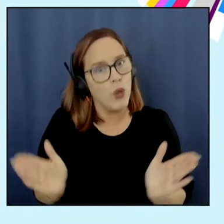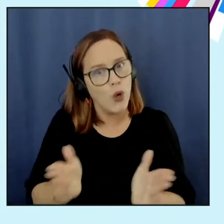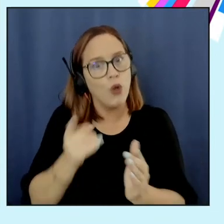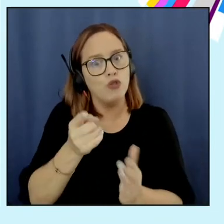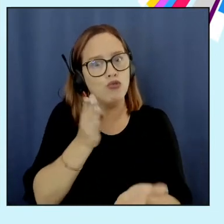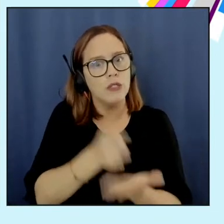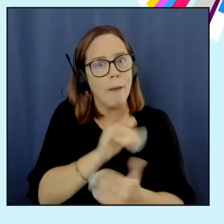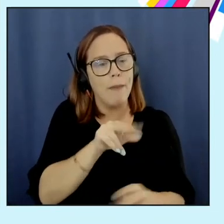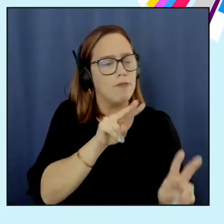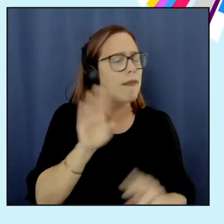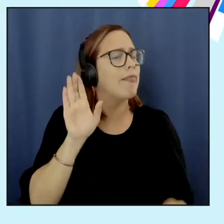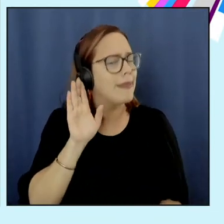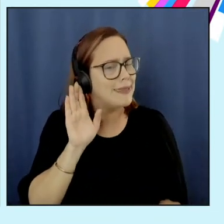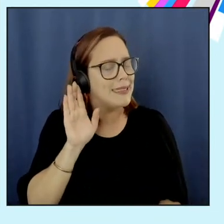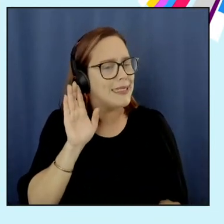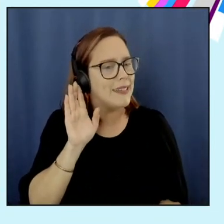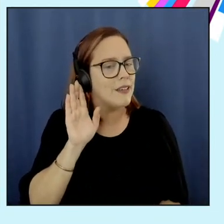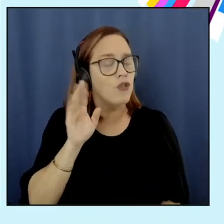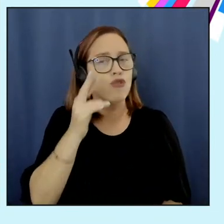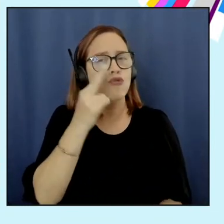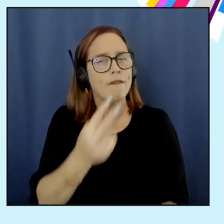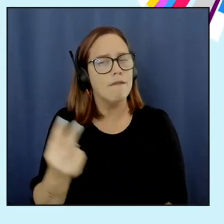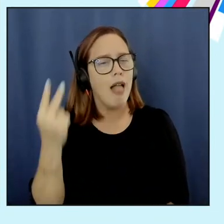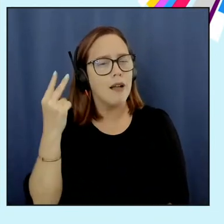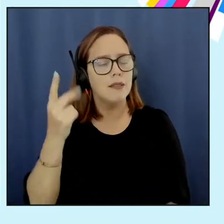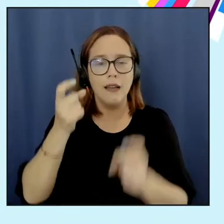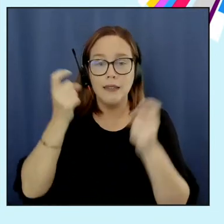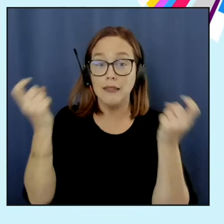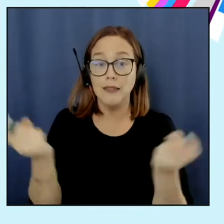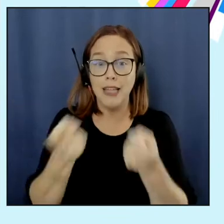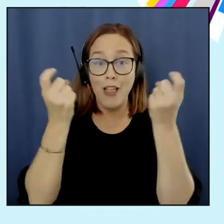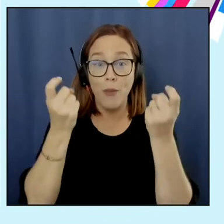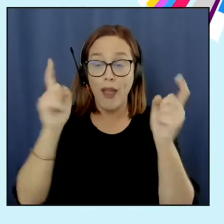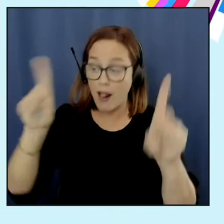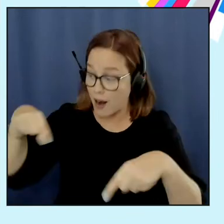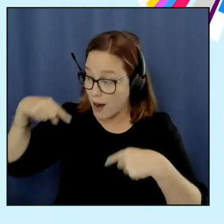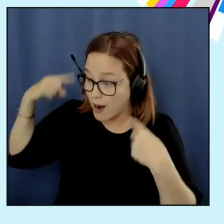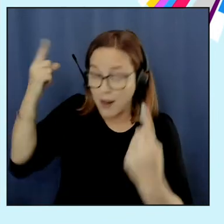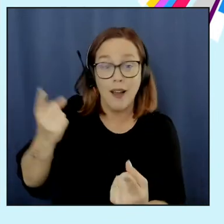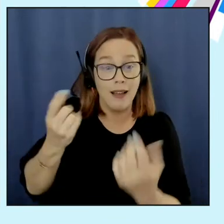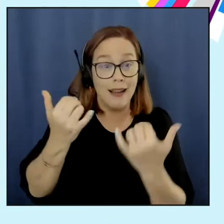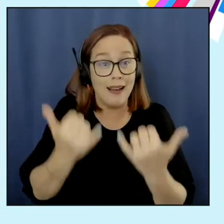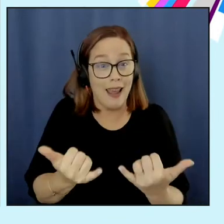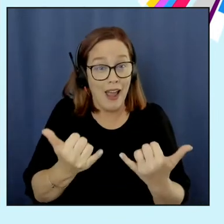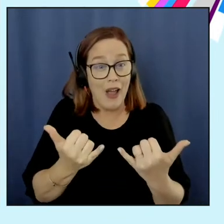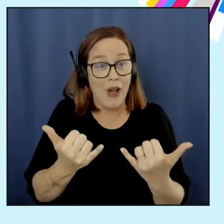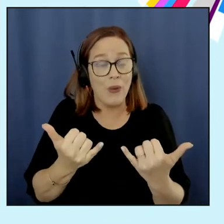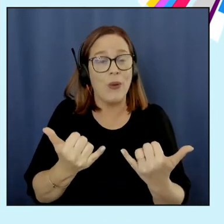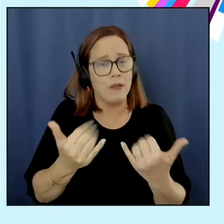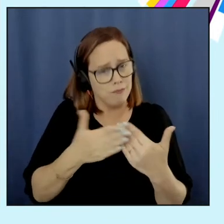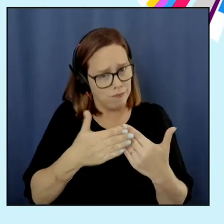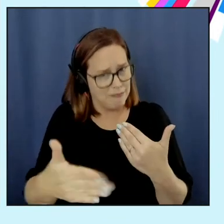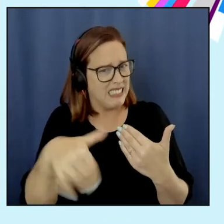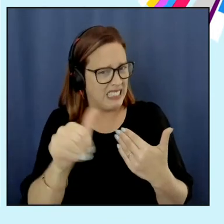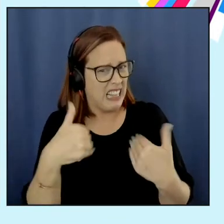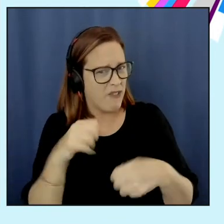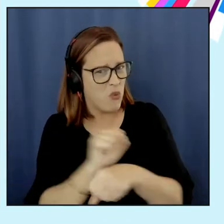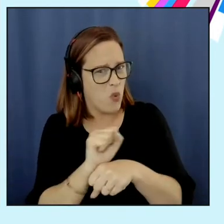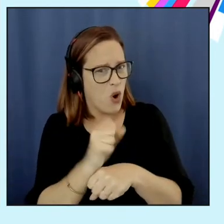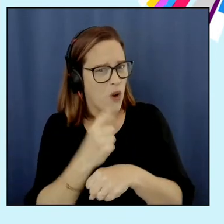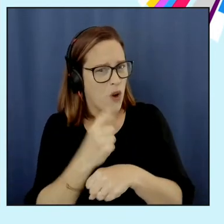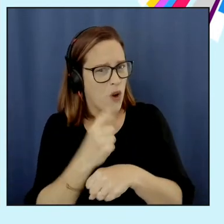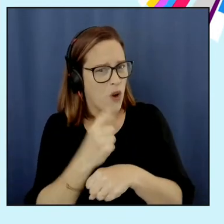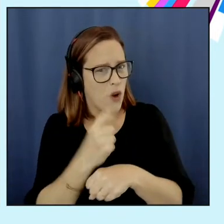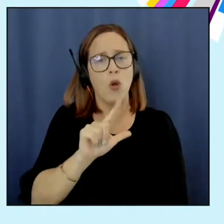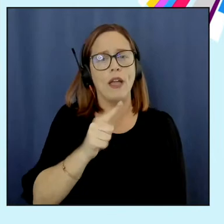listen, reflect, celebrate how far we've come, and think about how far we still have to go for global LGBTQI